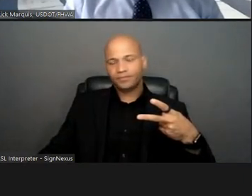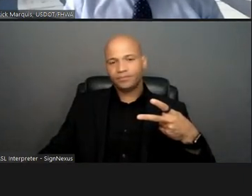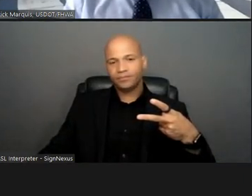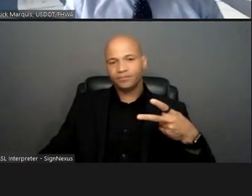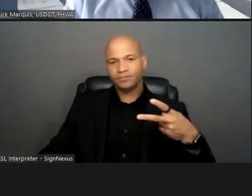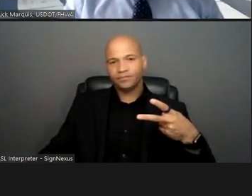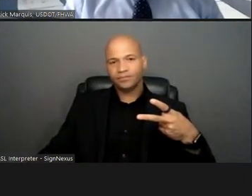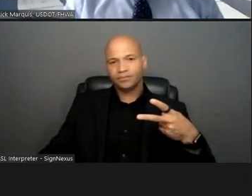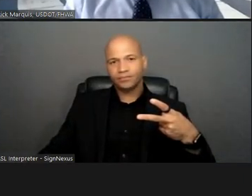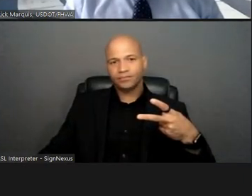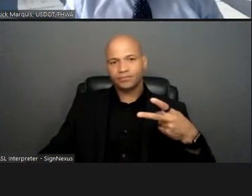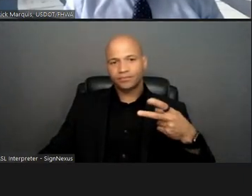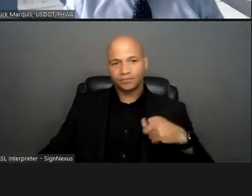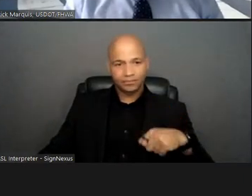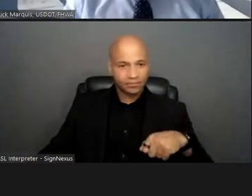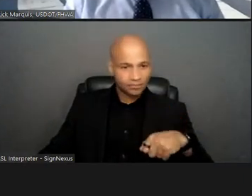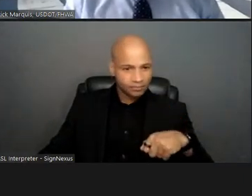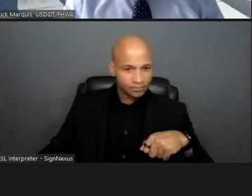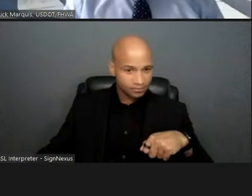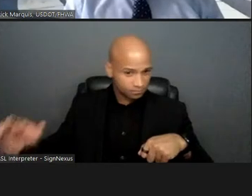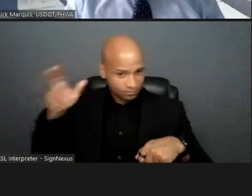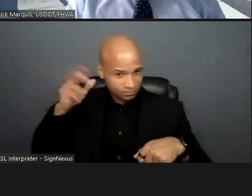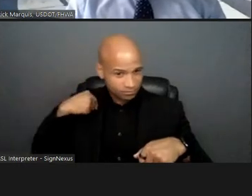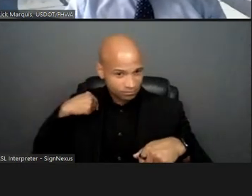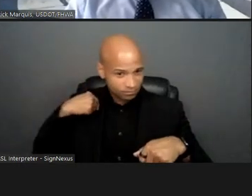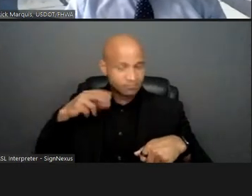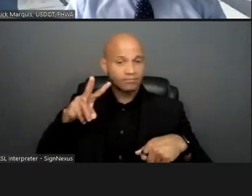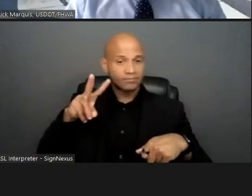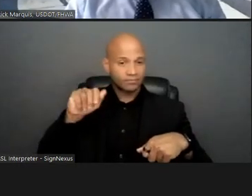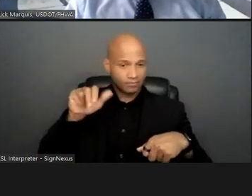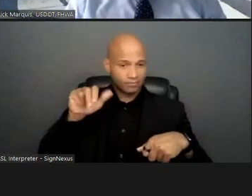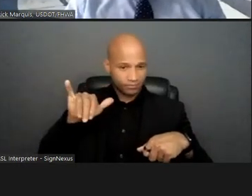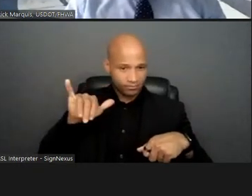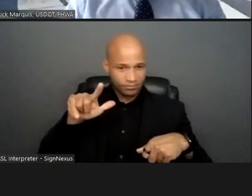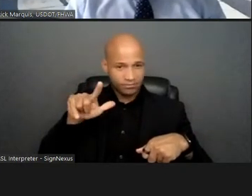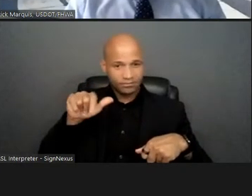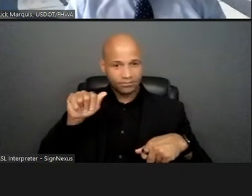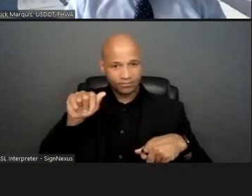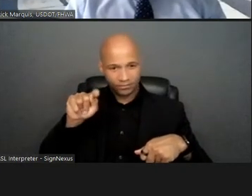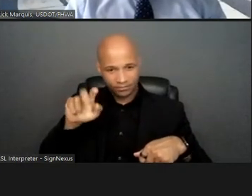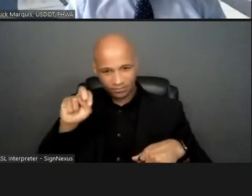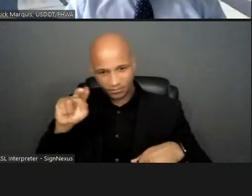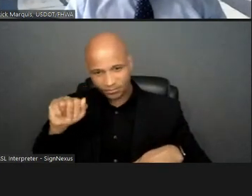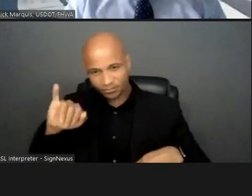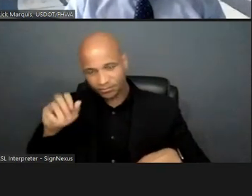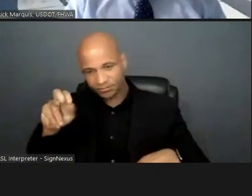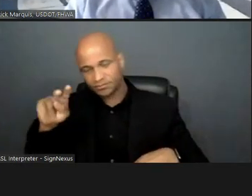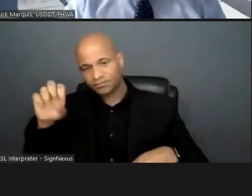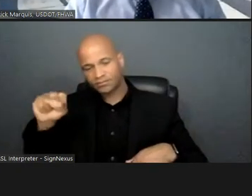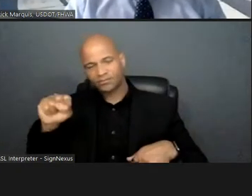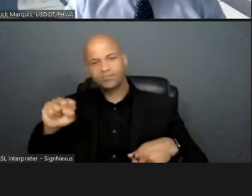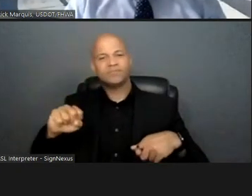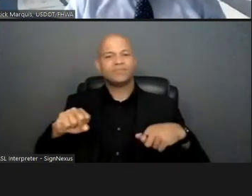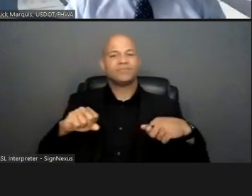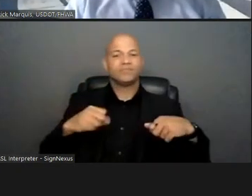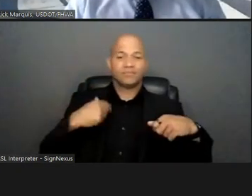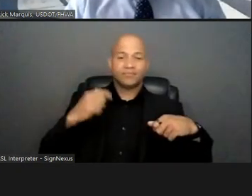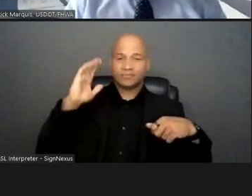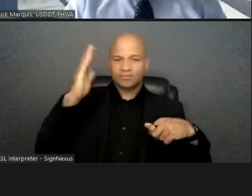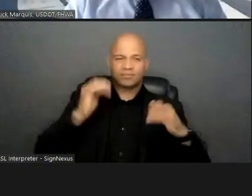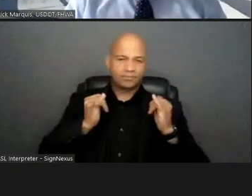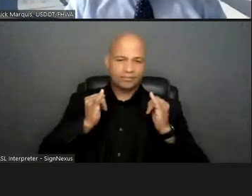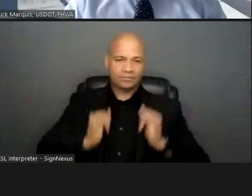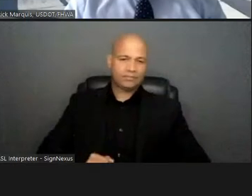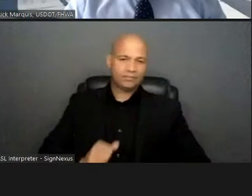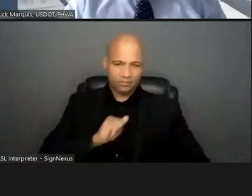while we are to me balance okay Jones I'm a member of the Lower East Side power partnership I'm speaking as an individual